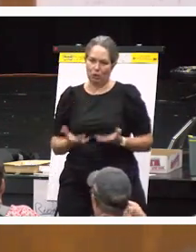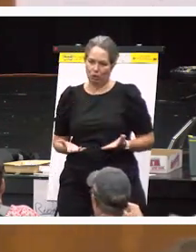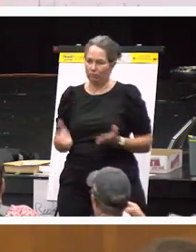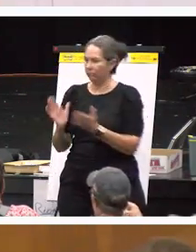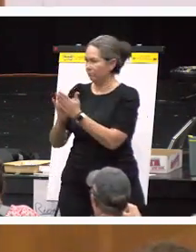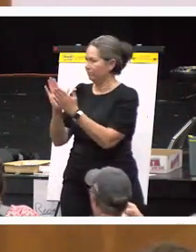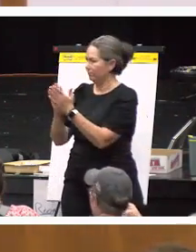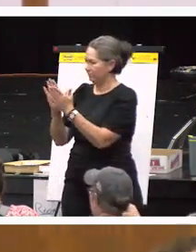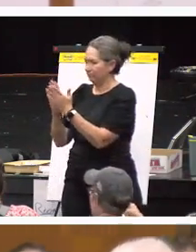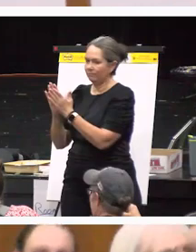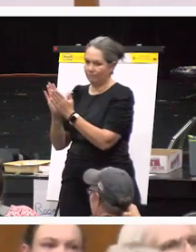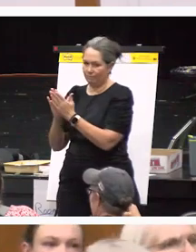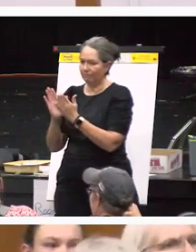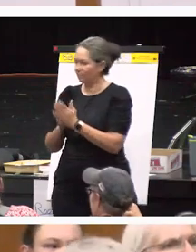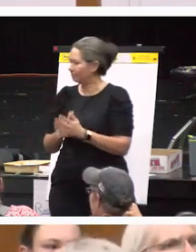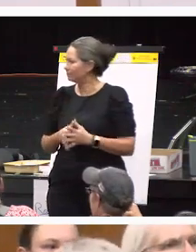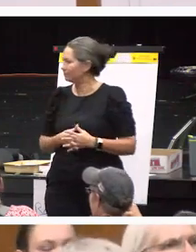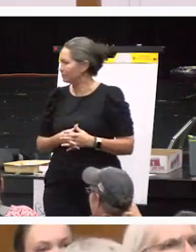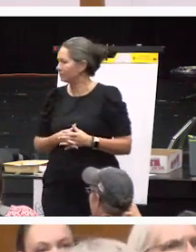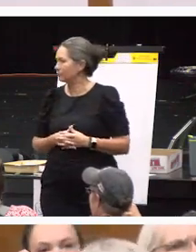Thank you so much. Okay,